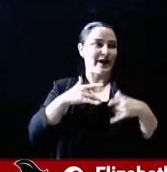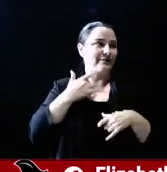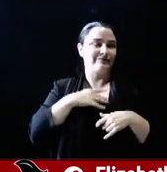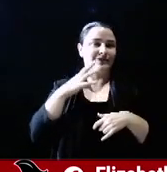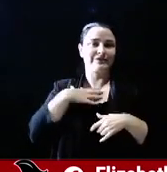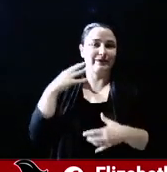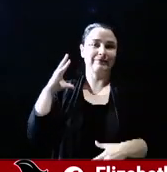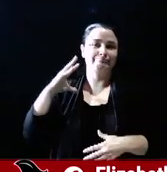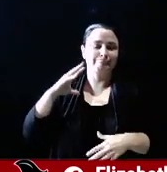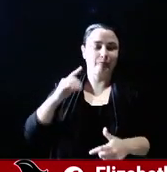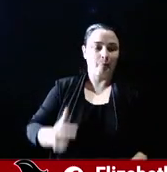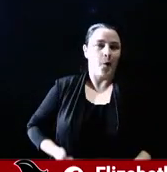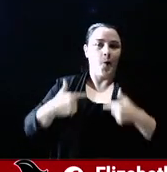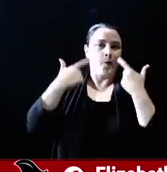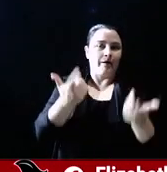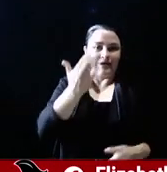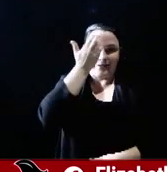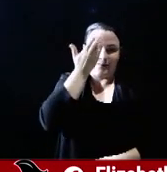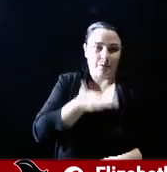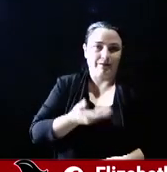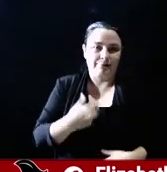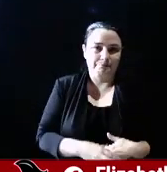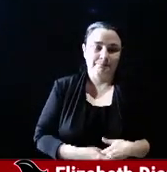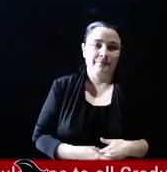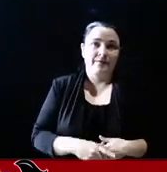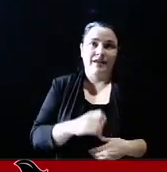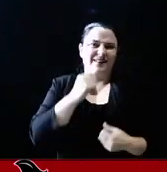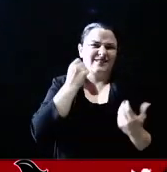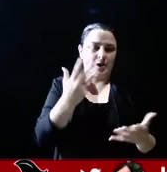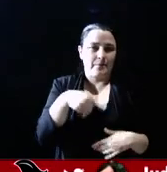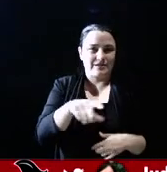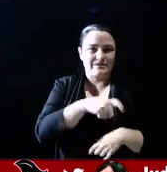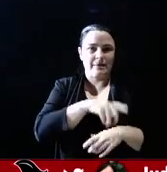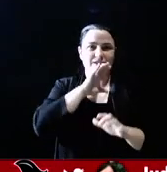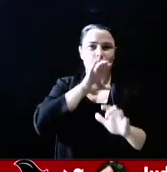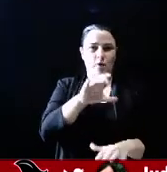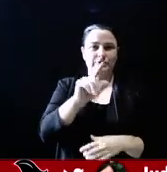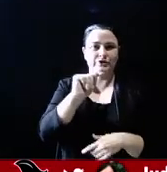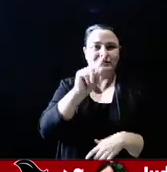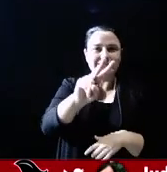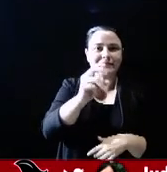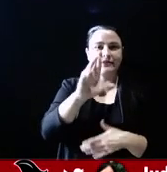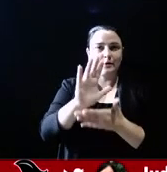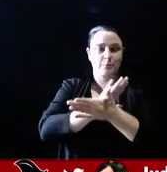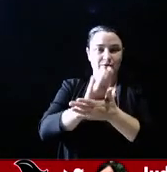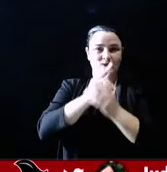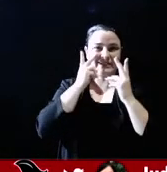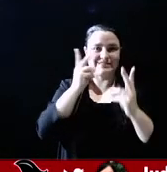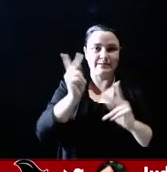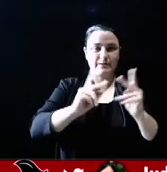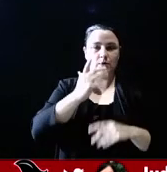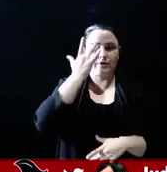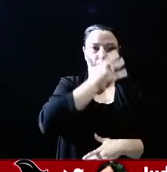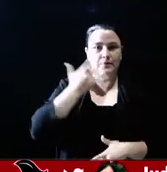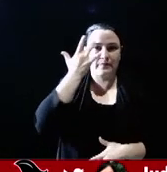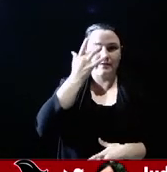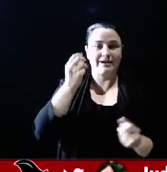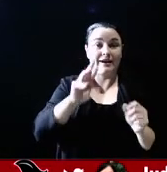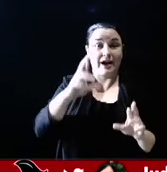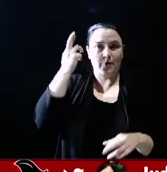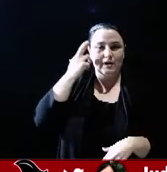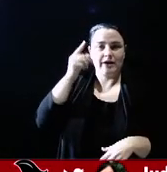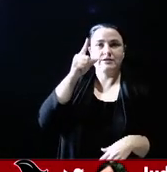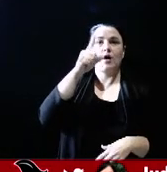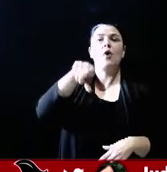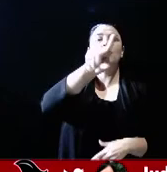of us. I can't tell you how many times I've watched a movie or a show and been thrown off by seeing people with the bare face when I realize they're the normal ones and